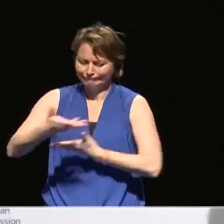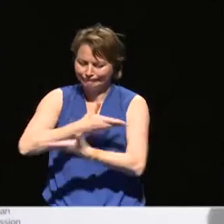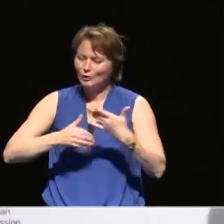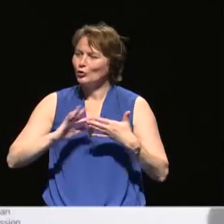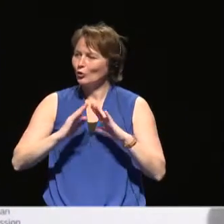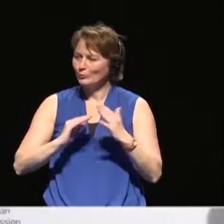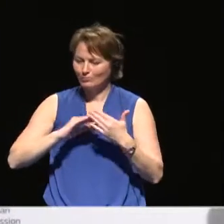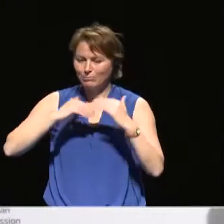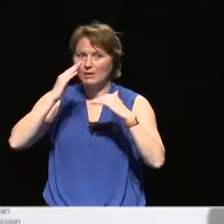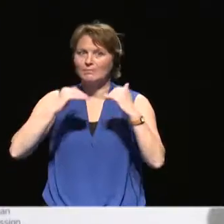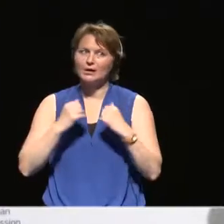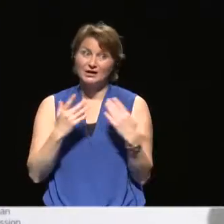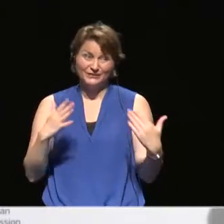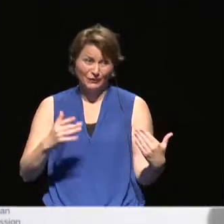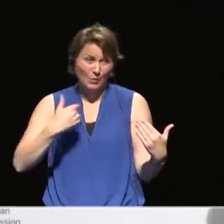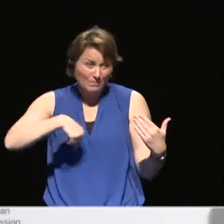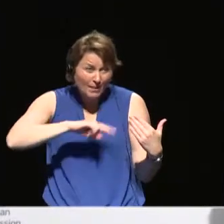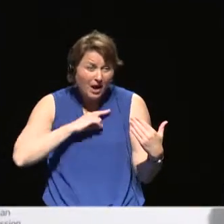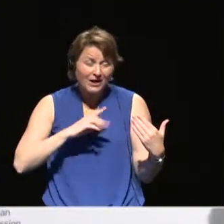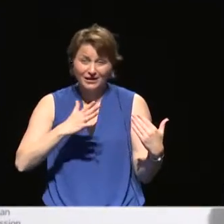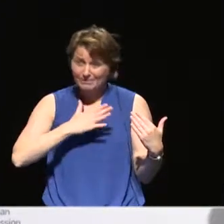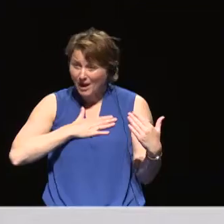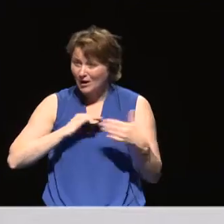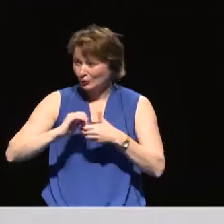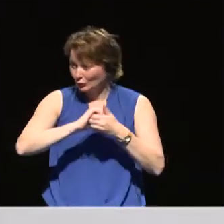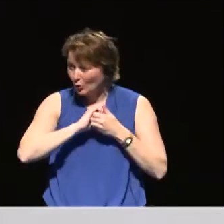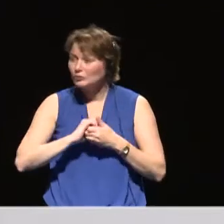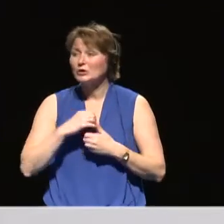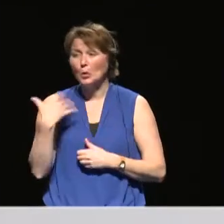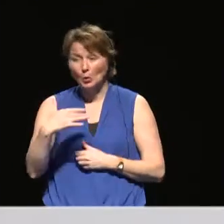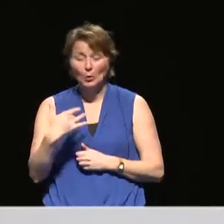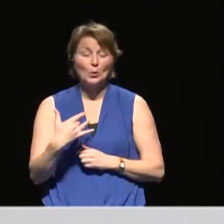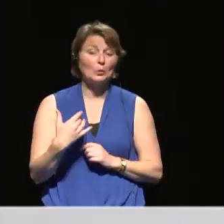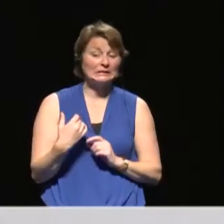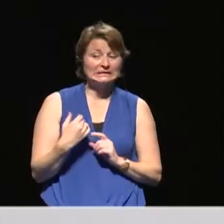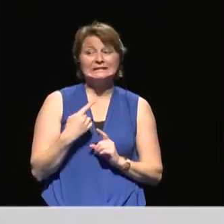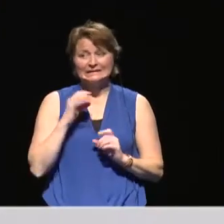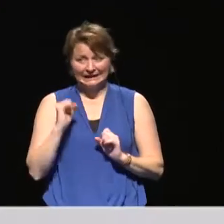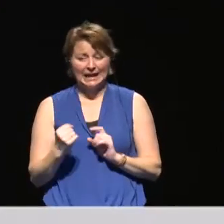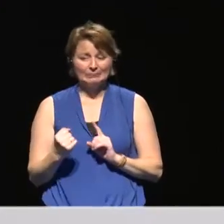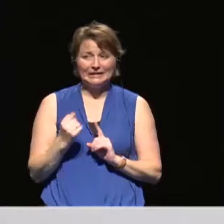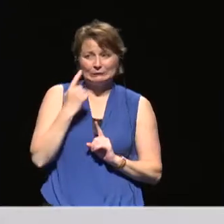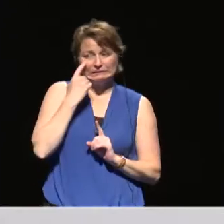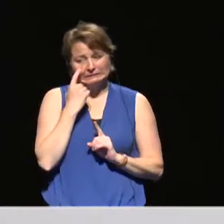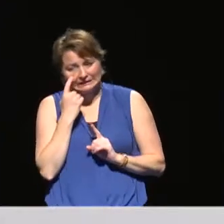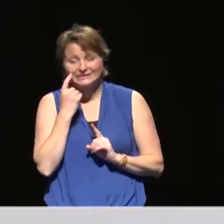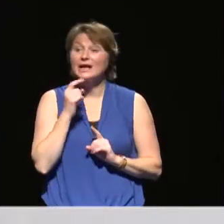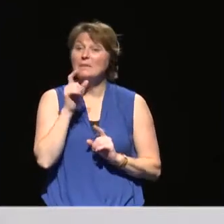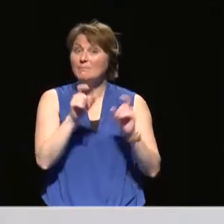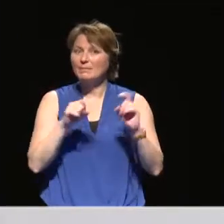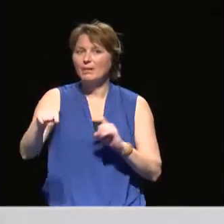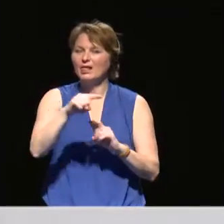of risk for my organization and for my staff. Because talking about corruption obviously makes the corrupt nervous and make them